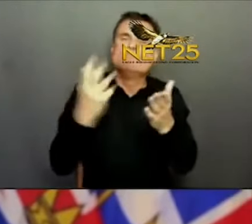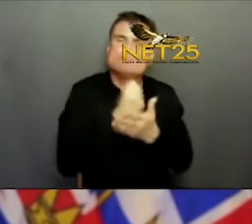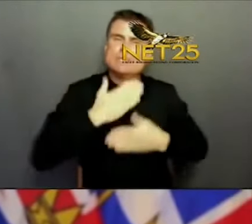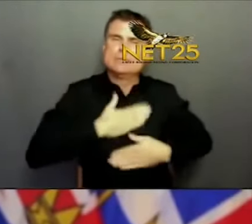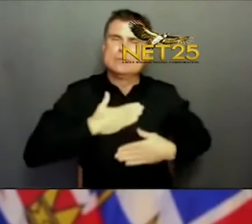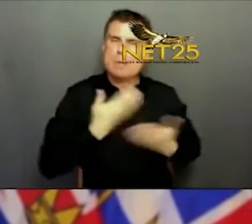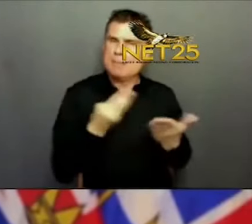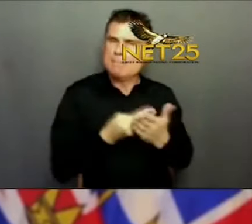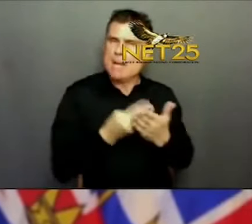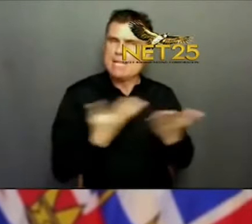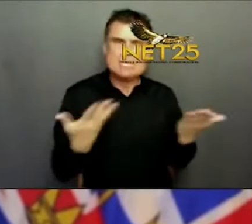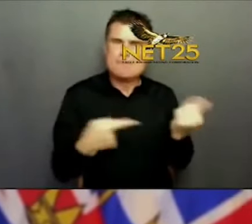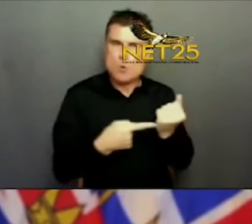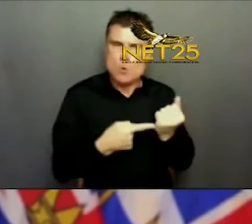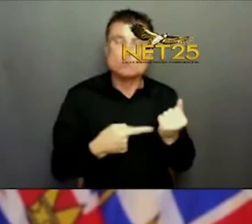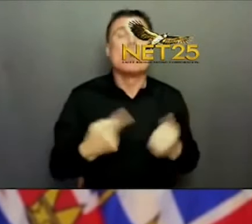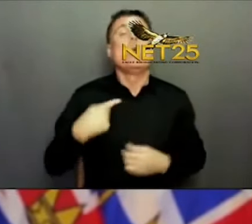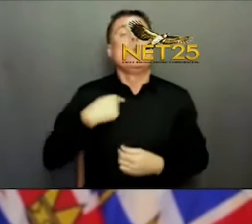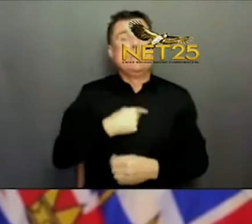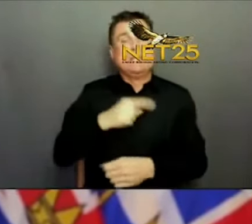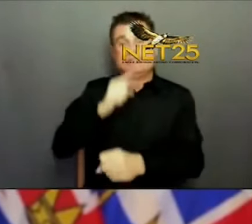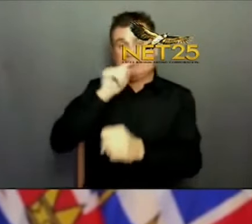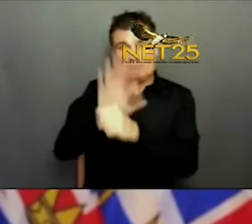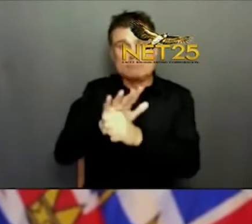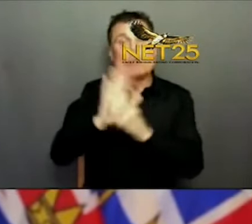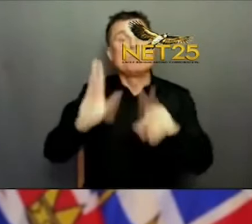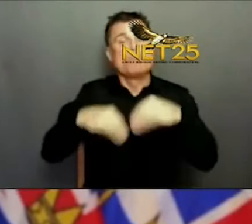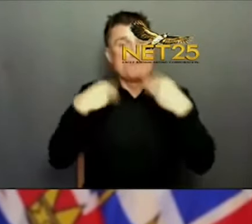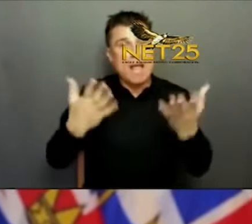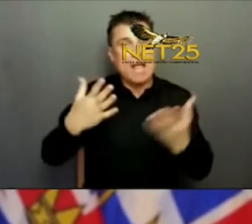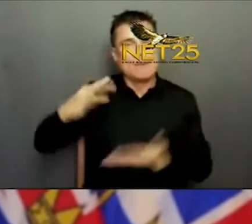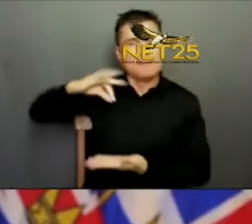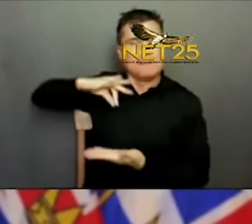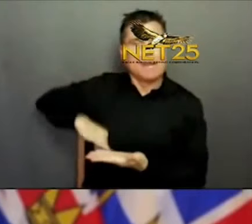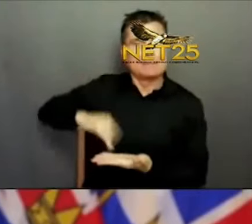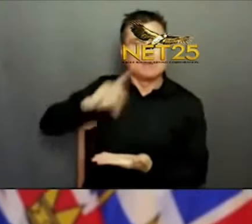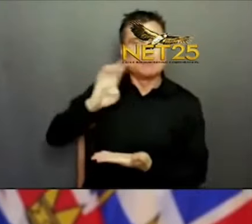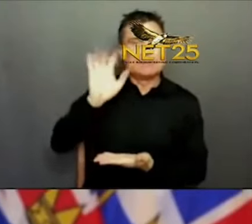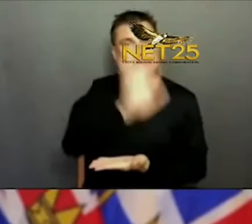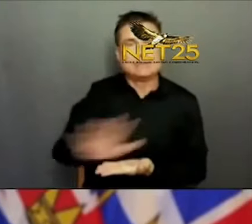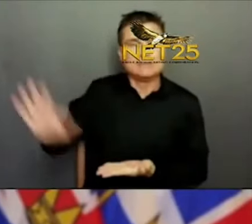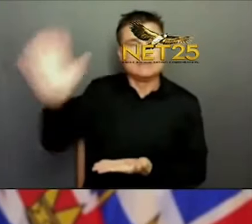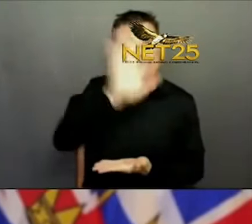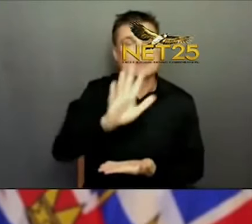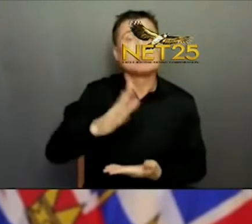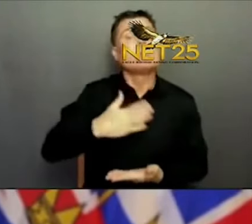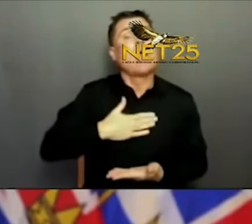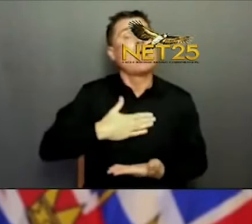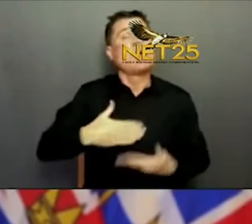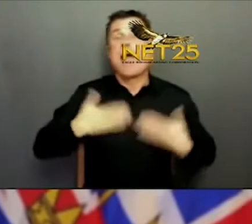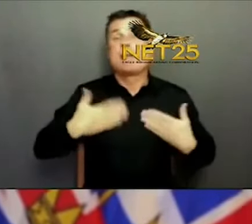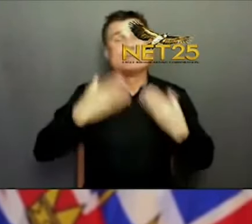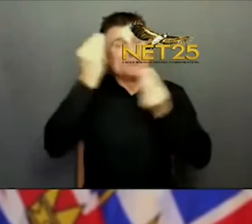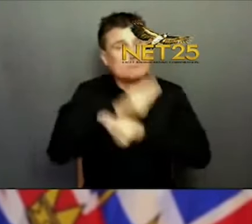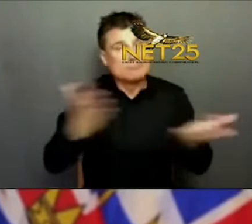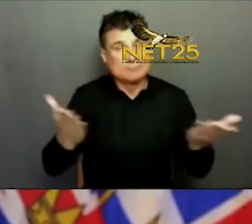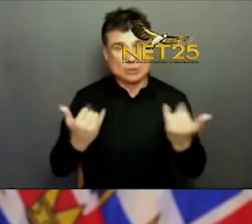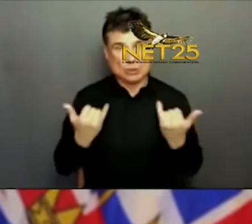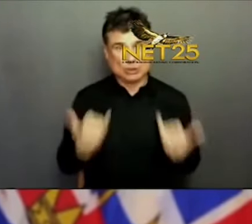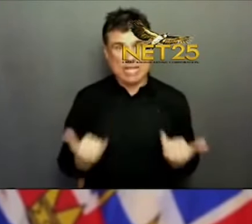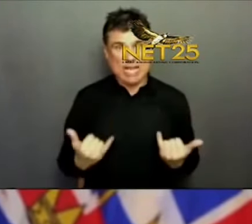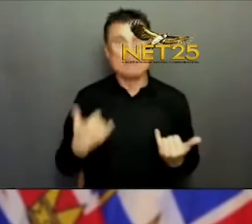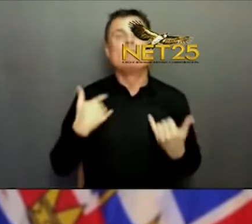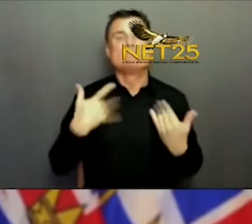British Columbians this year, and I'm so pleased to announce that we have tabled legislation today to introduce the